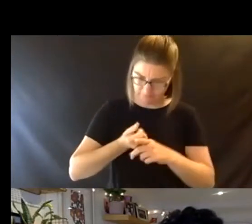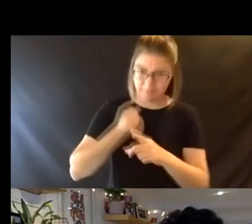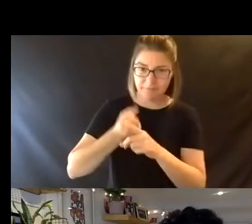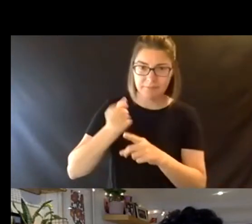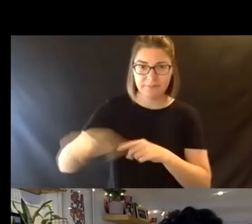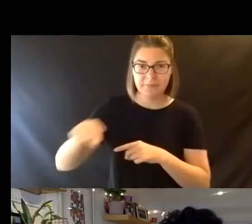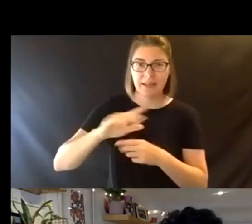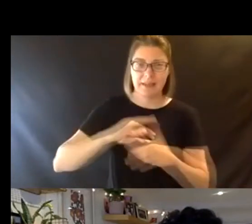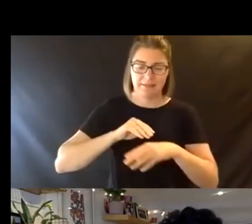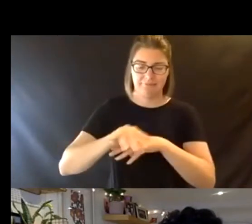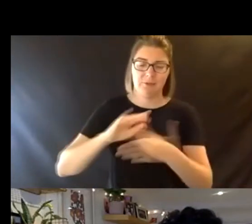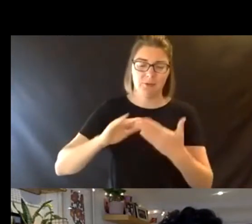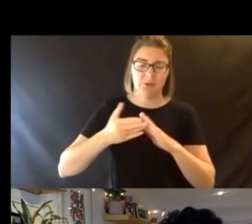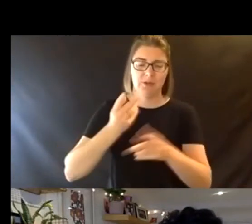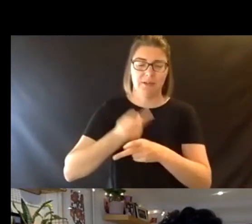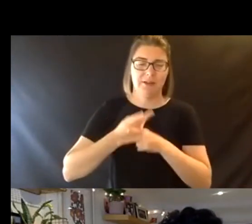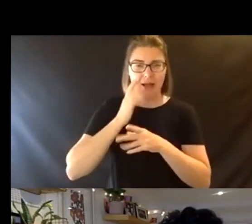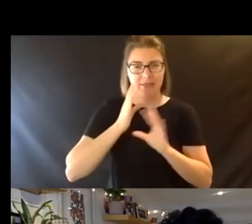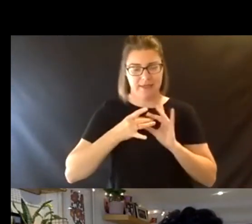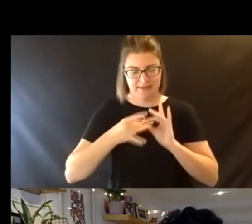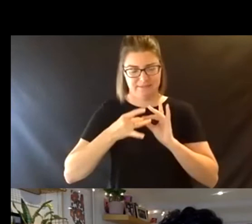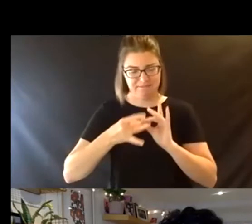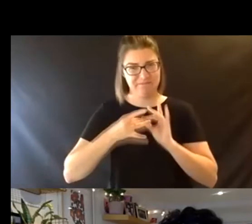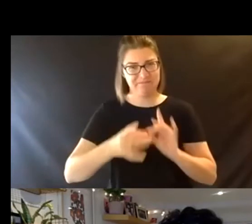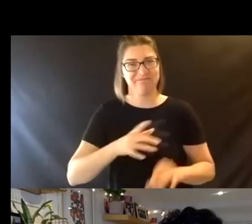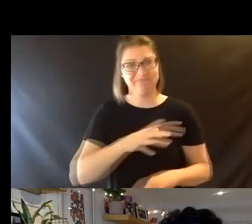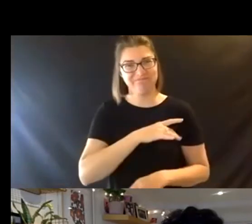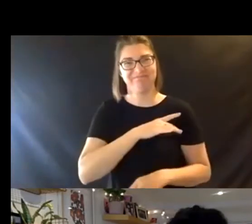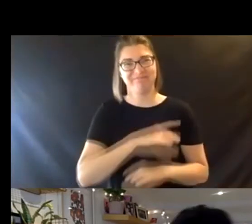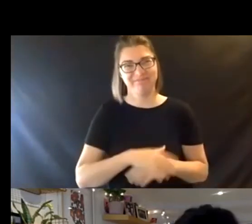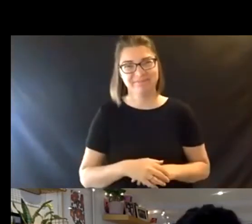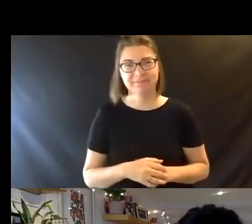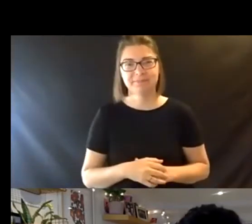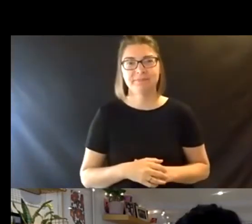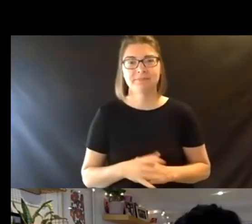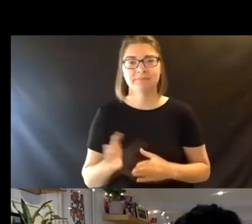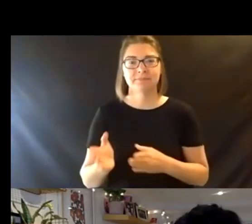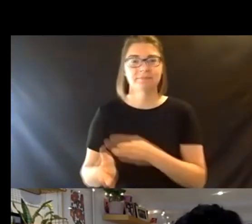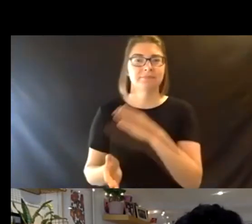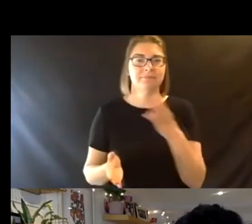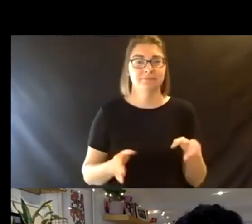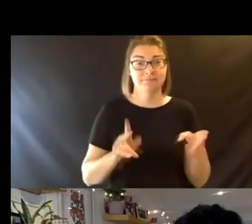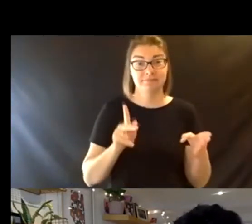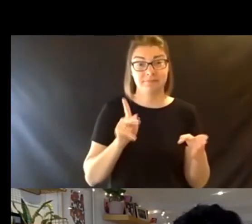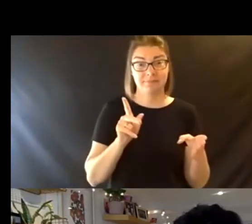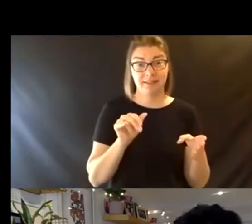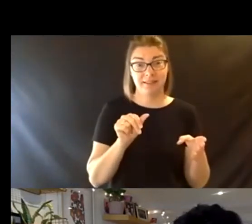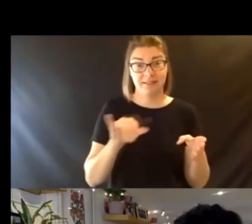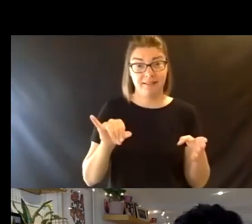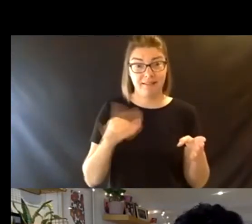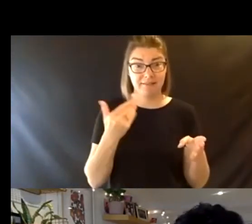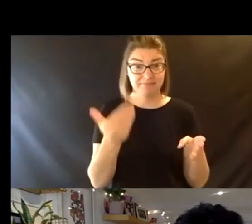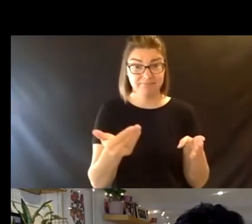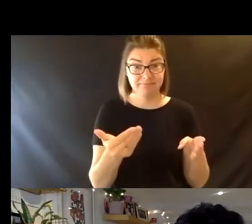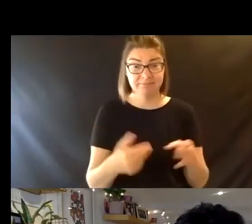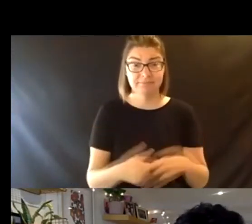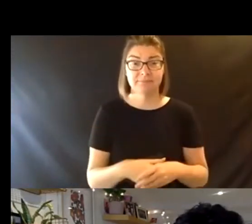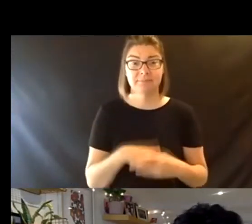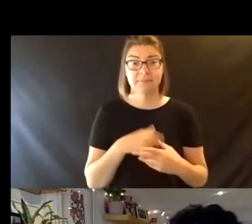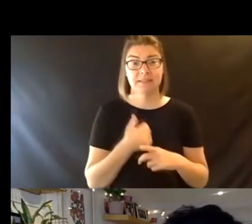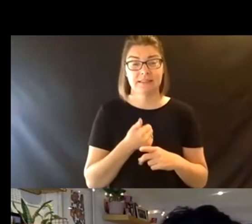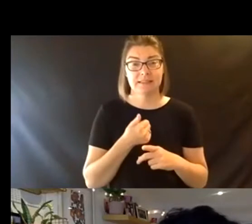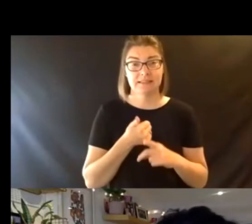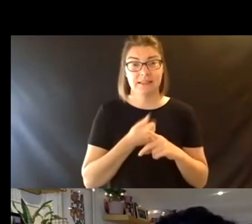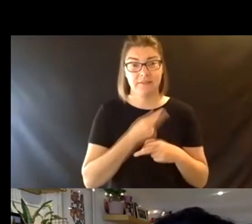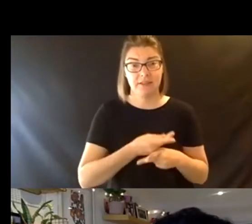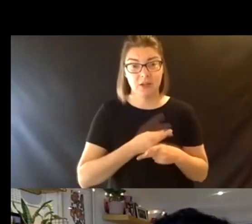community care. So I kind of like the trajectory of that. I'm going to hand it over to Kai next. Kai, self-care and community